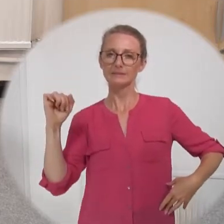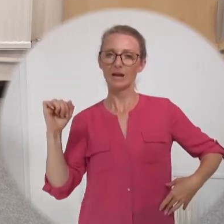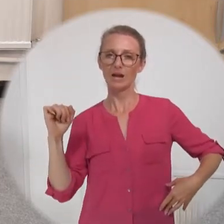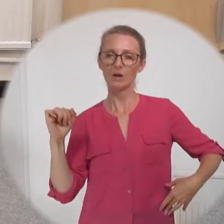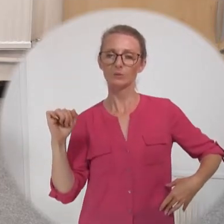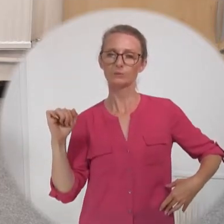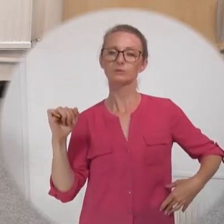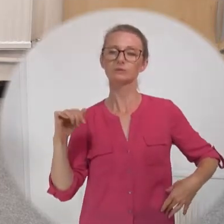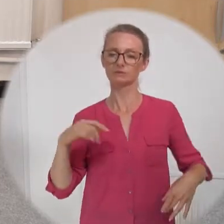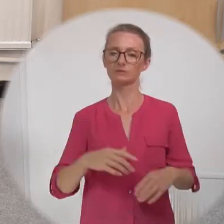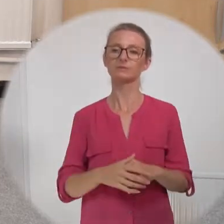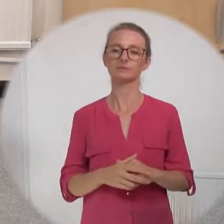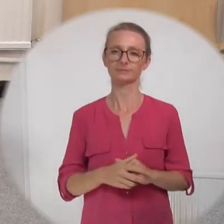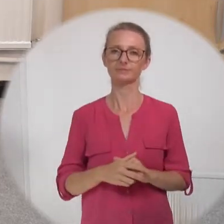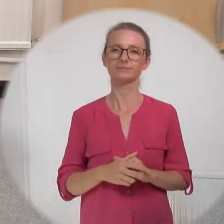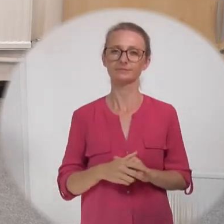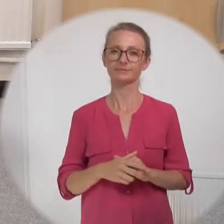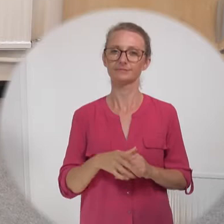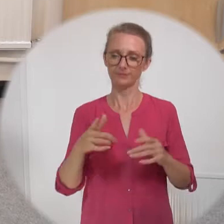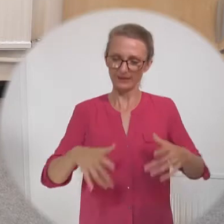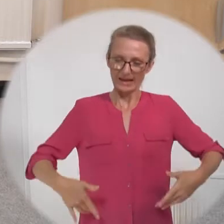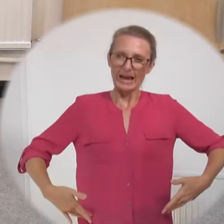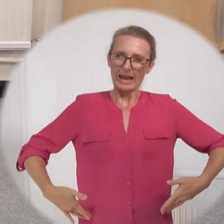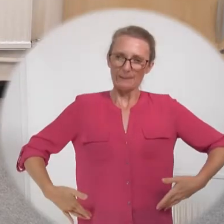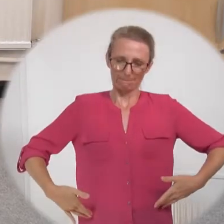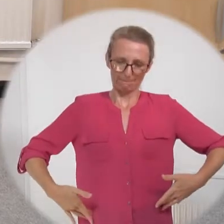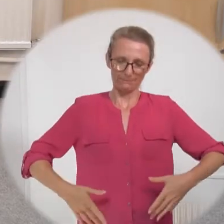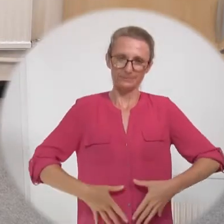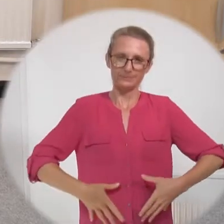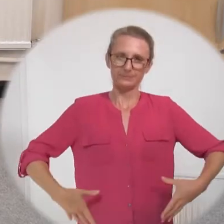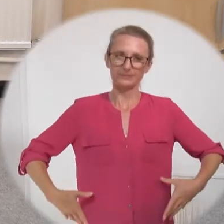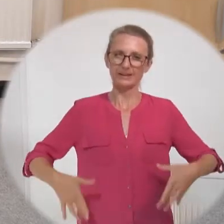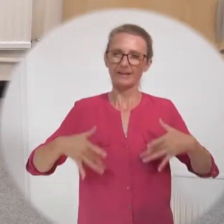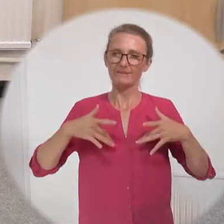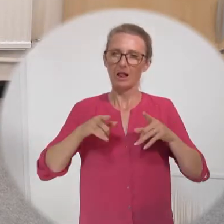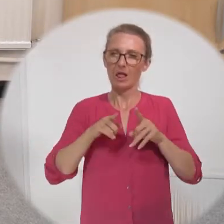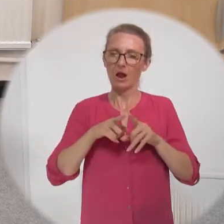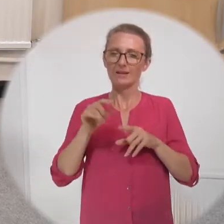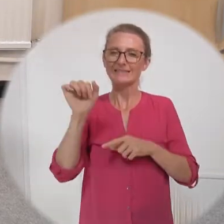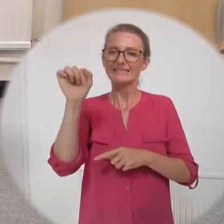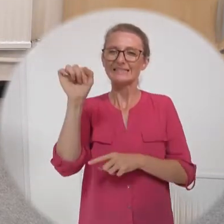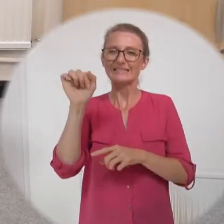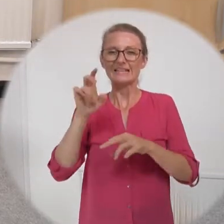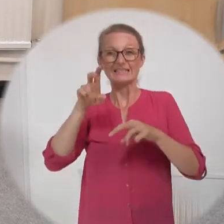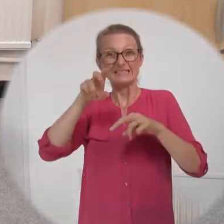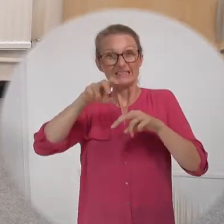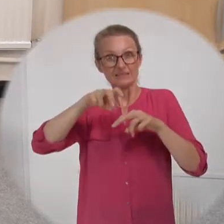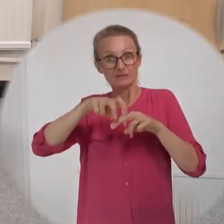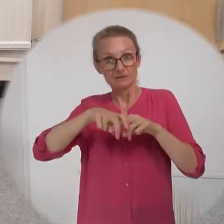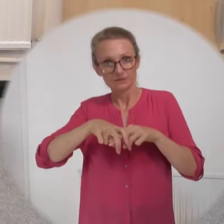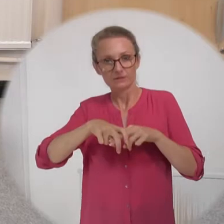The feeling in the hips is as if you're about to sit down on a high chair.